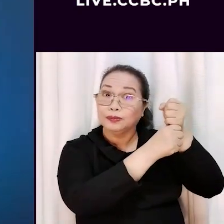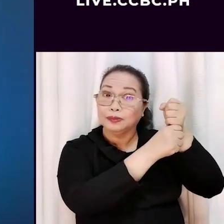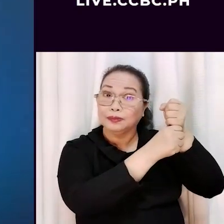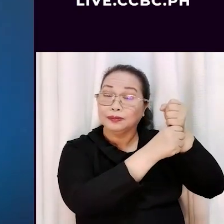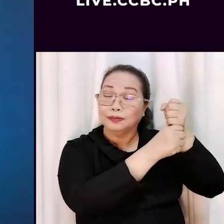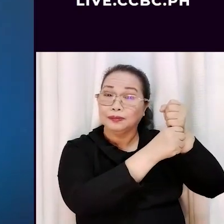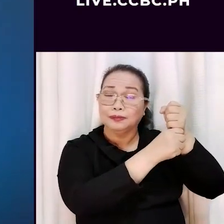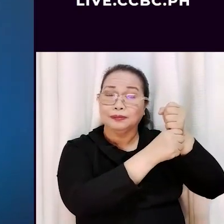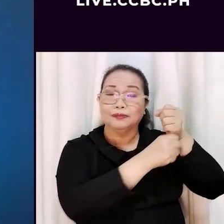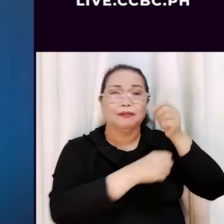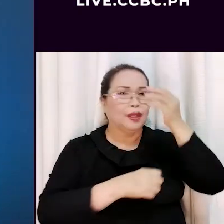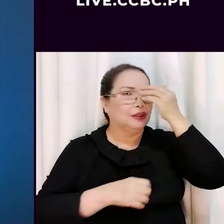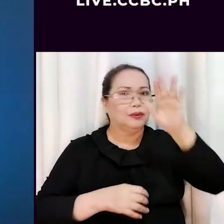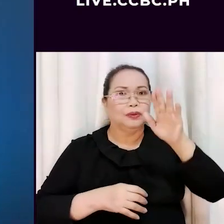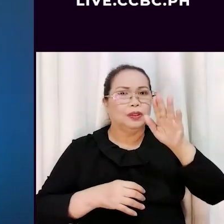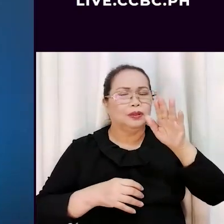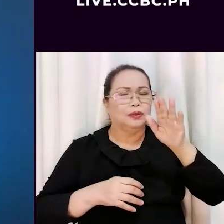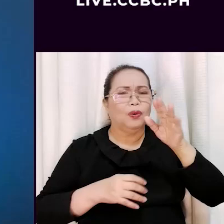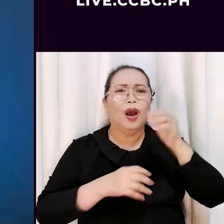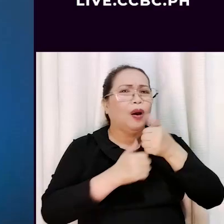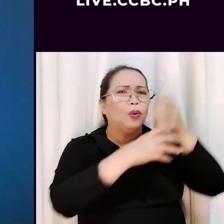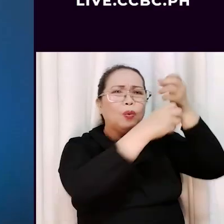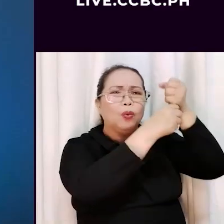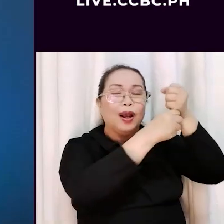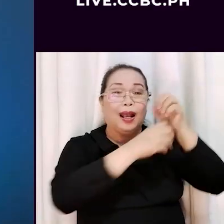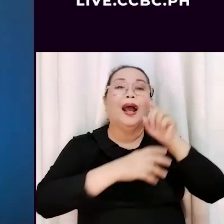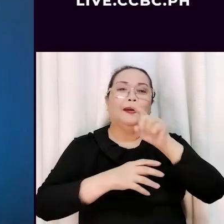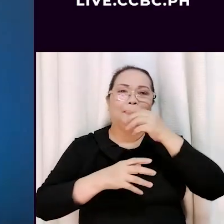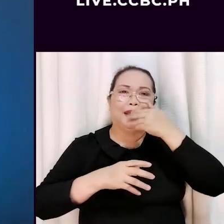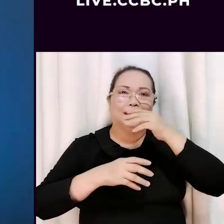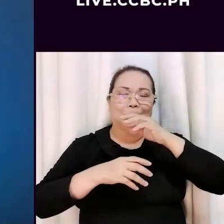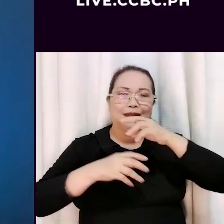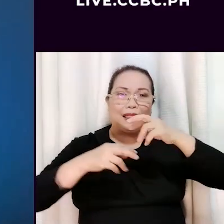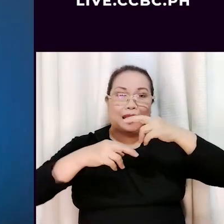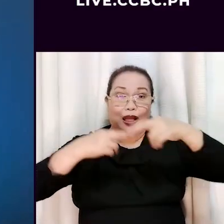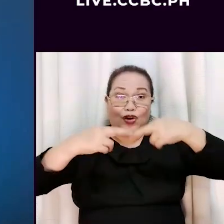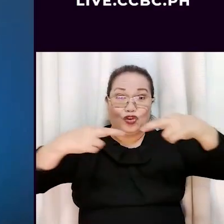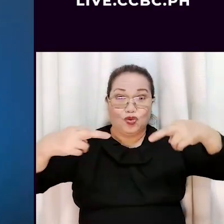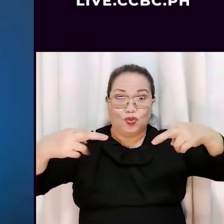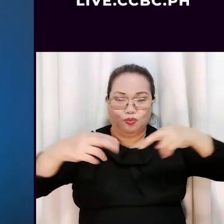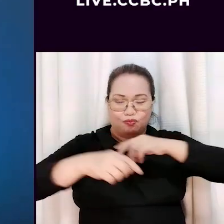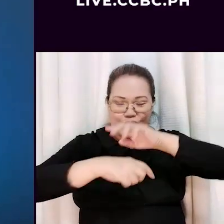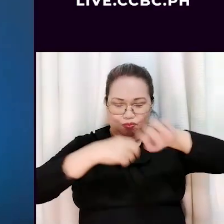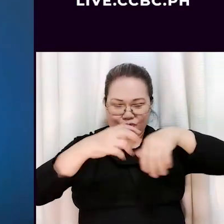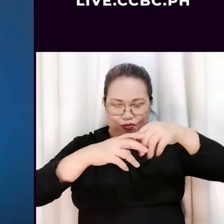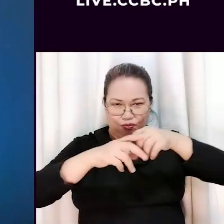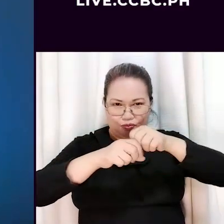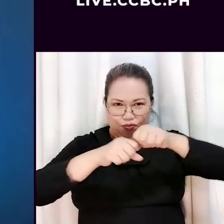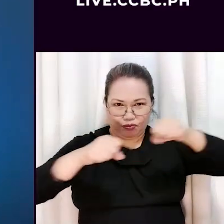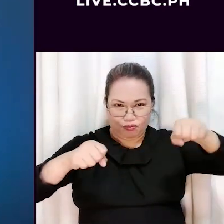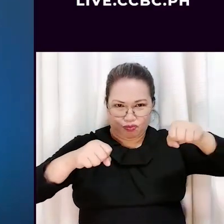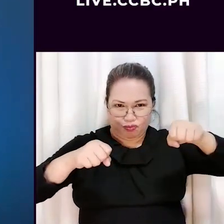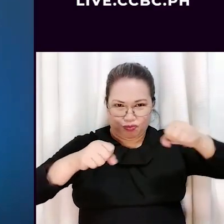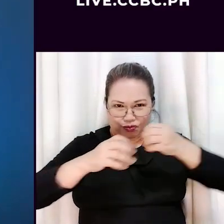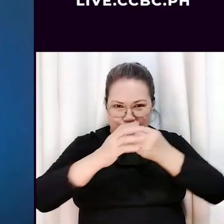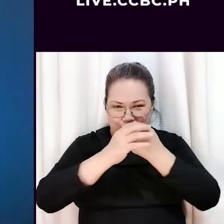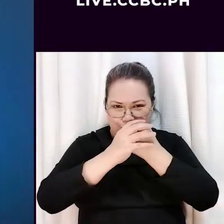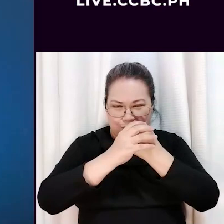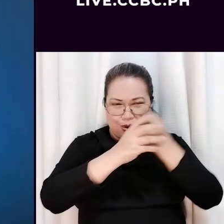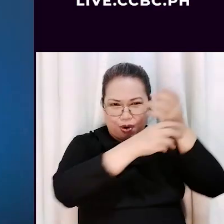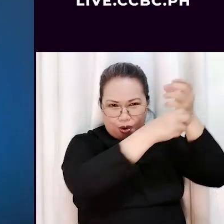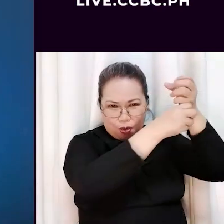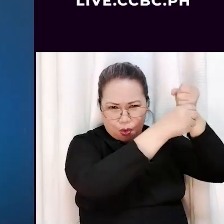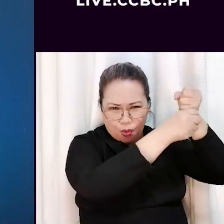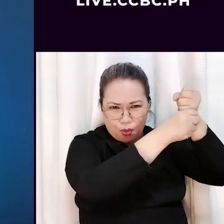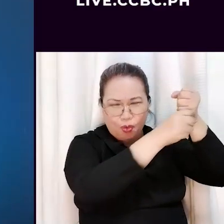how to hang on. Well, tie a knot, sabi nga, no? Para may makakapitan ka, hang on. And what is that knot? The promise